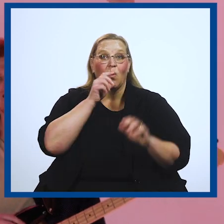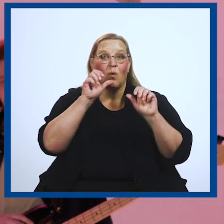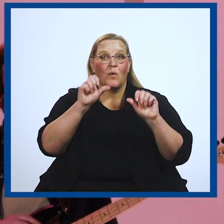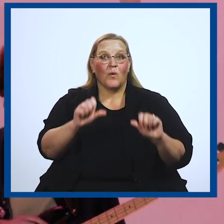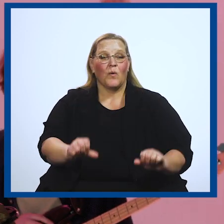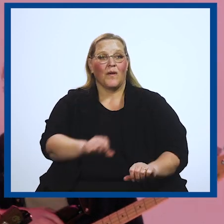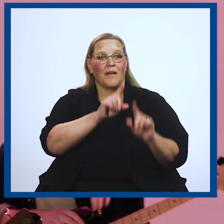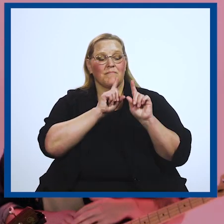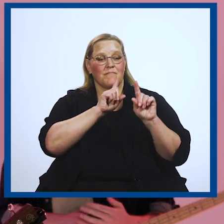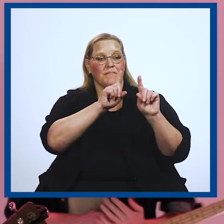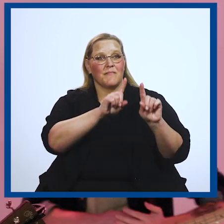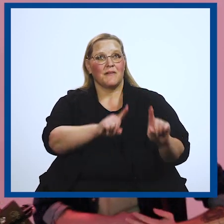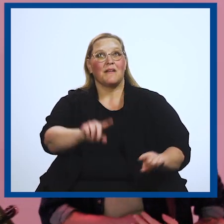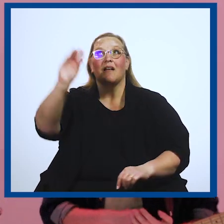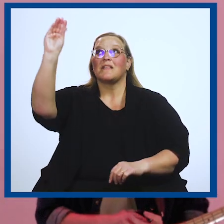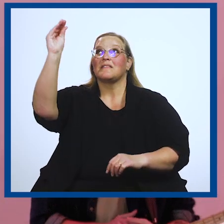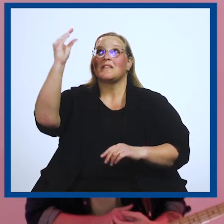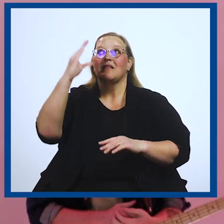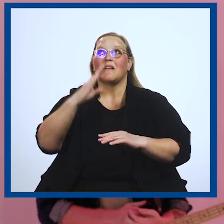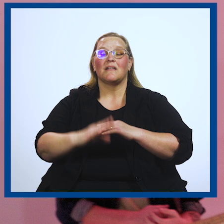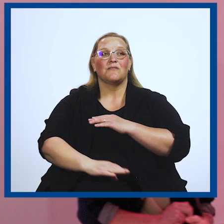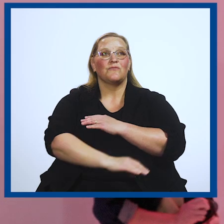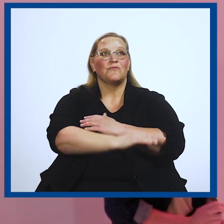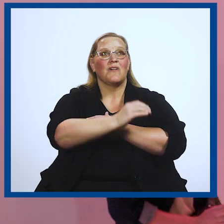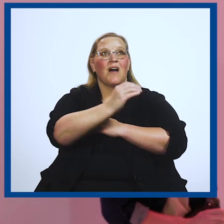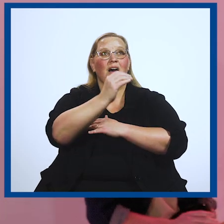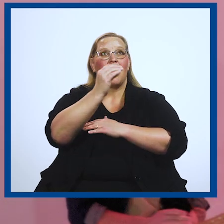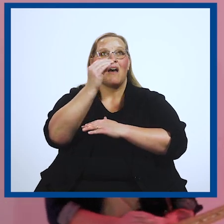tell the sun to rise?